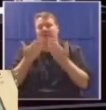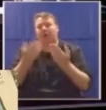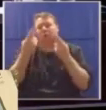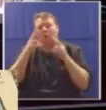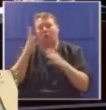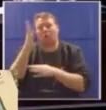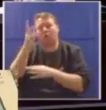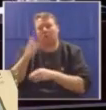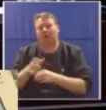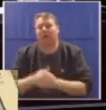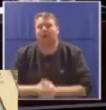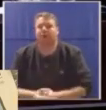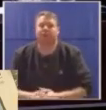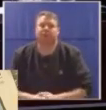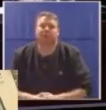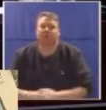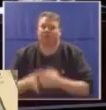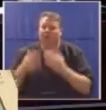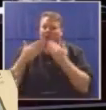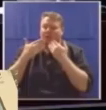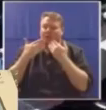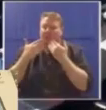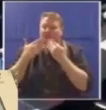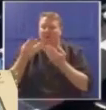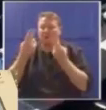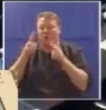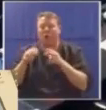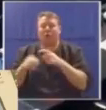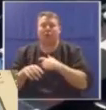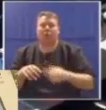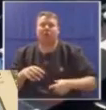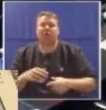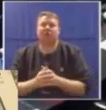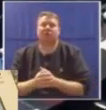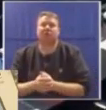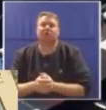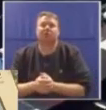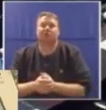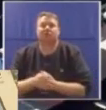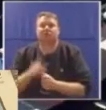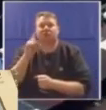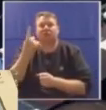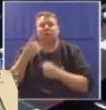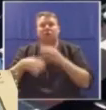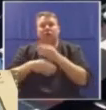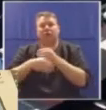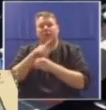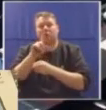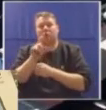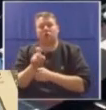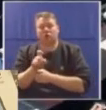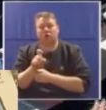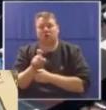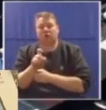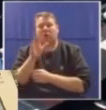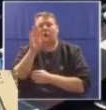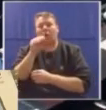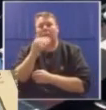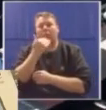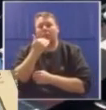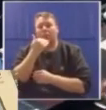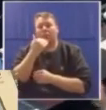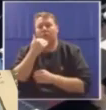Speaker. Thank you, Honorable the President. The first supplementary question will be